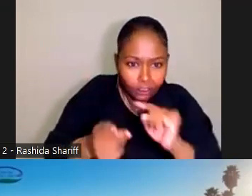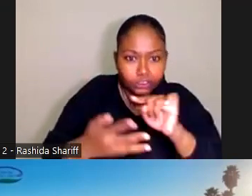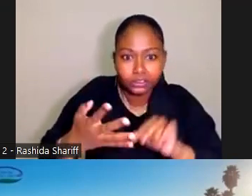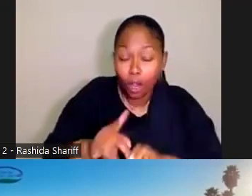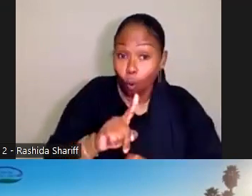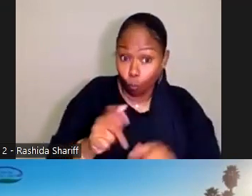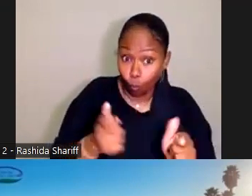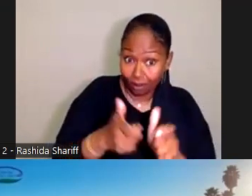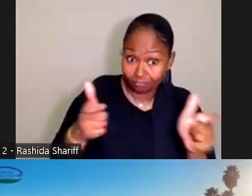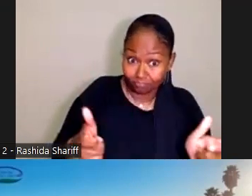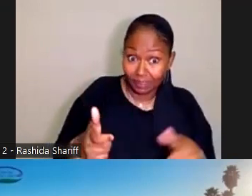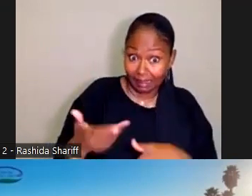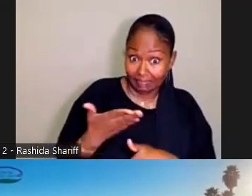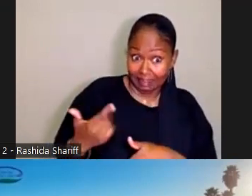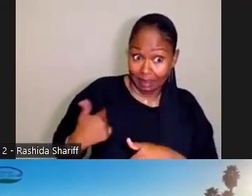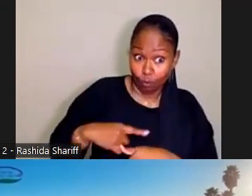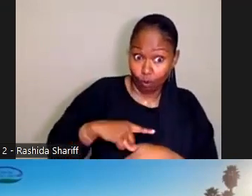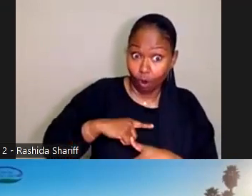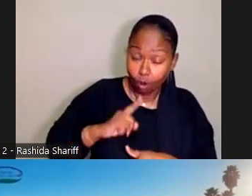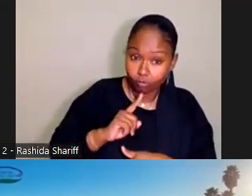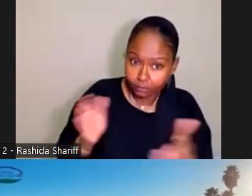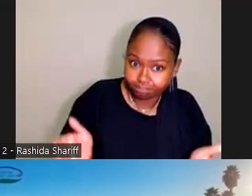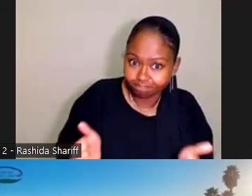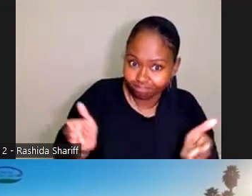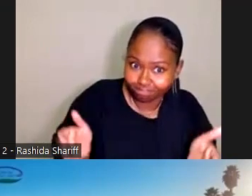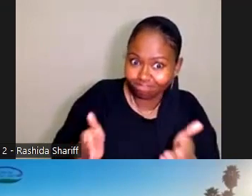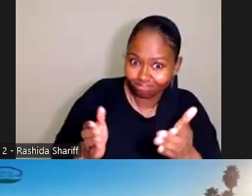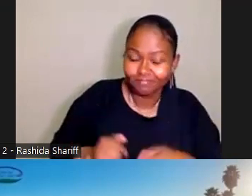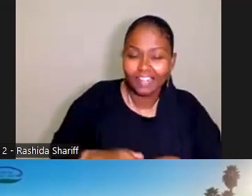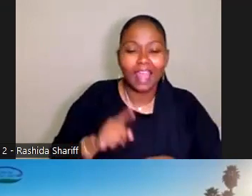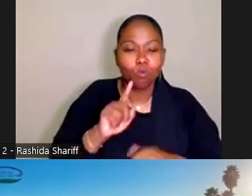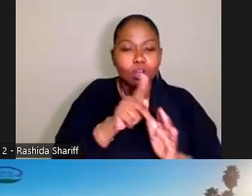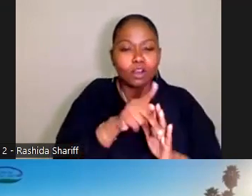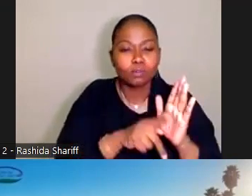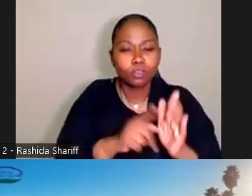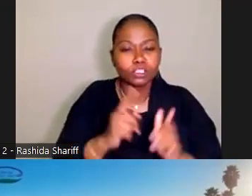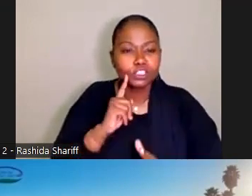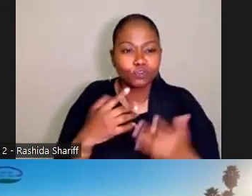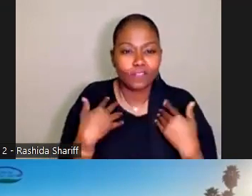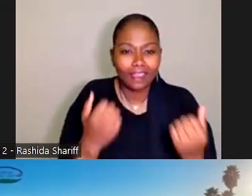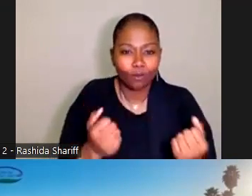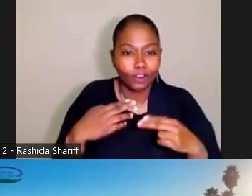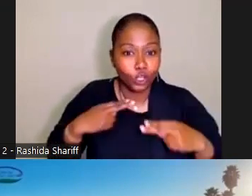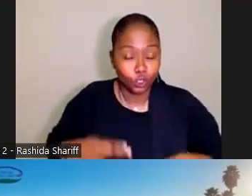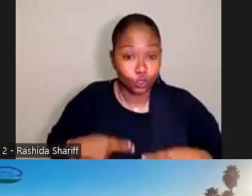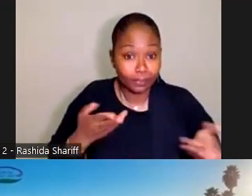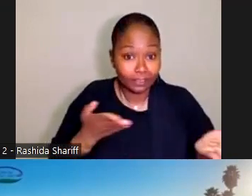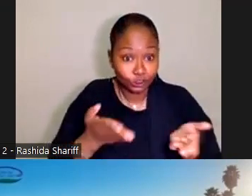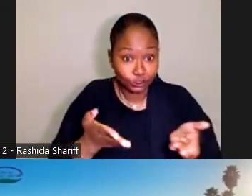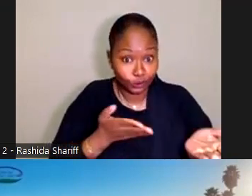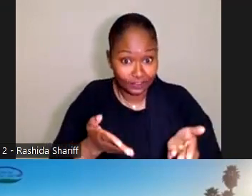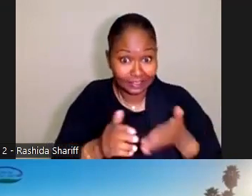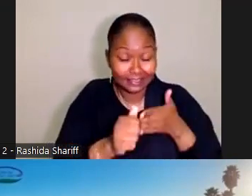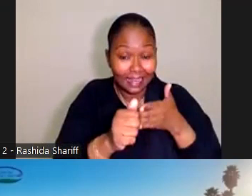is that we're all pushing for, right? And it's one of the principles of the Health and Human Services guiding principles,